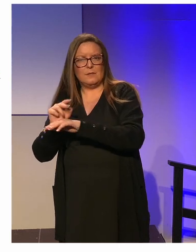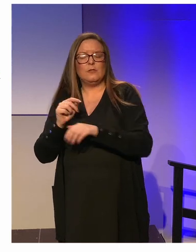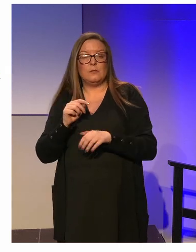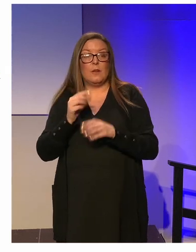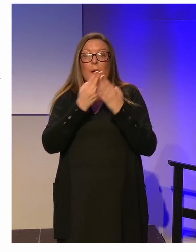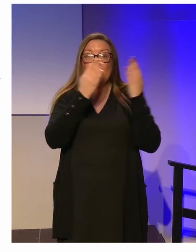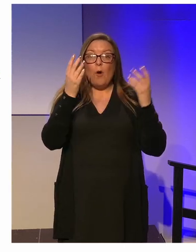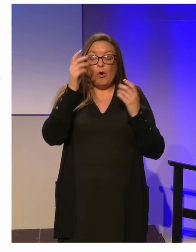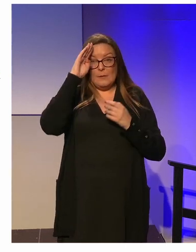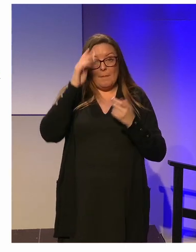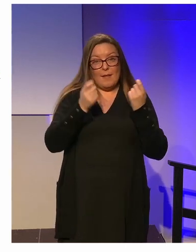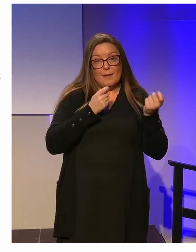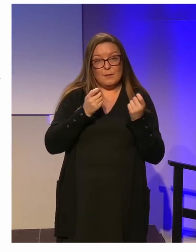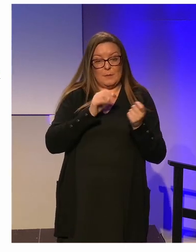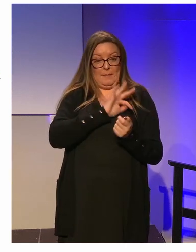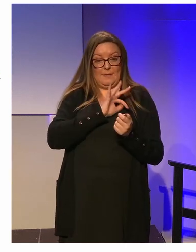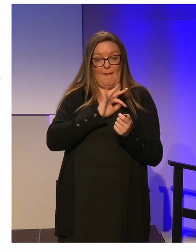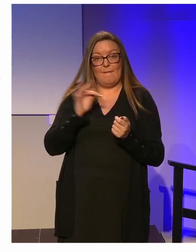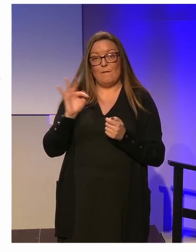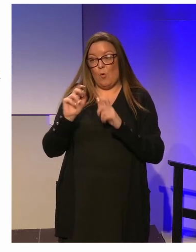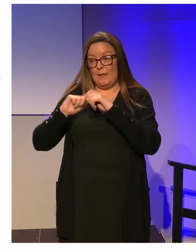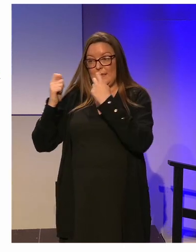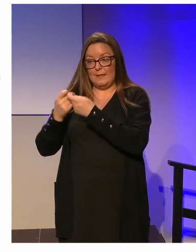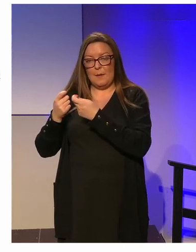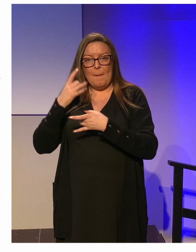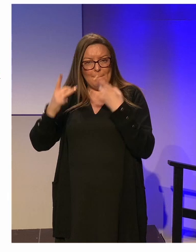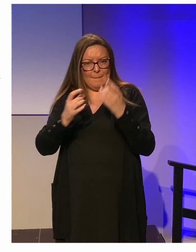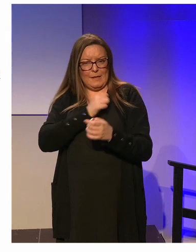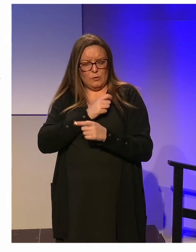management, myself and Fiona and our team, we have to make sure we know